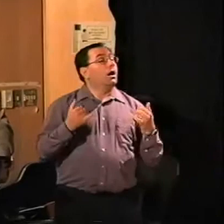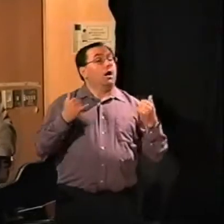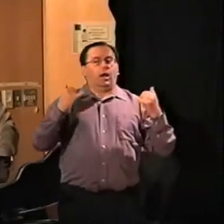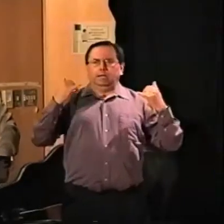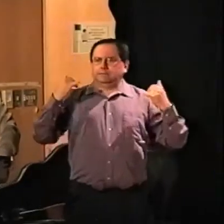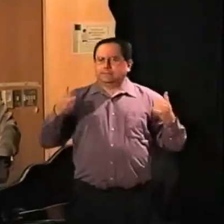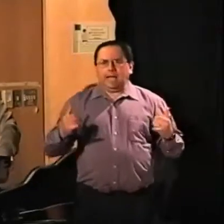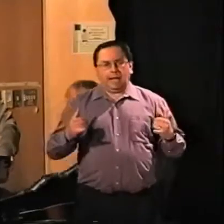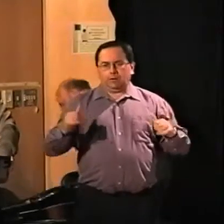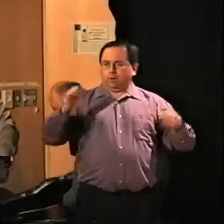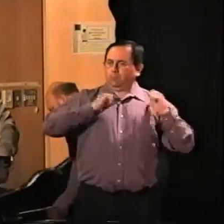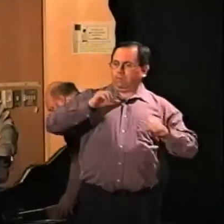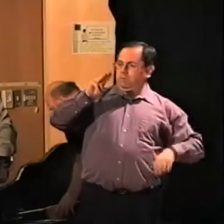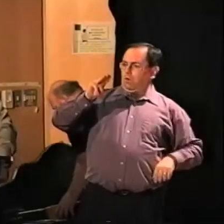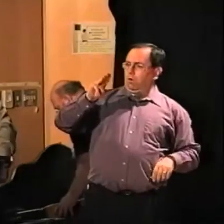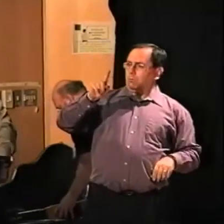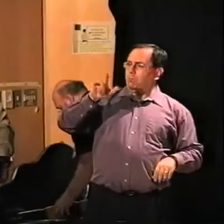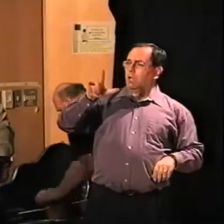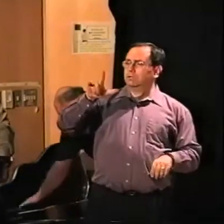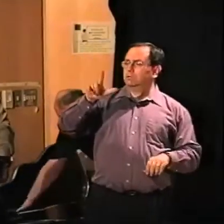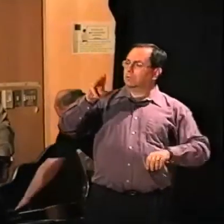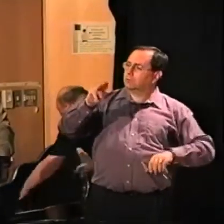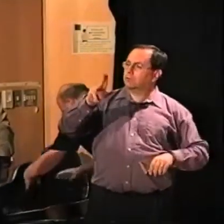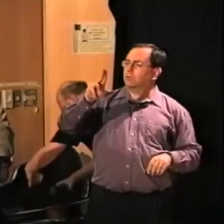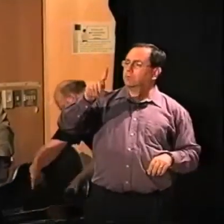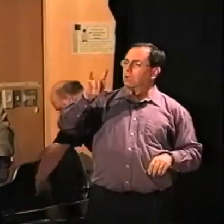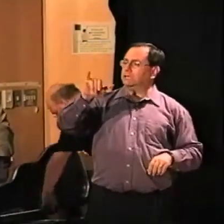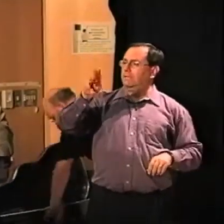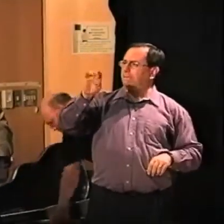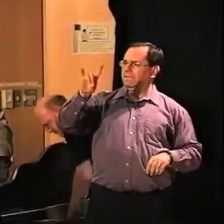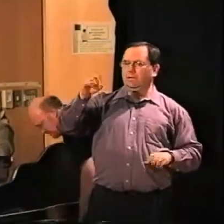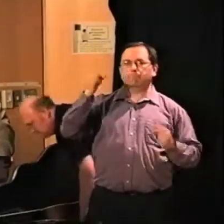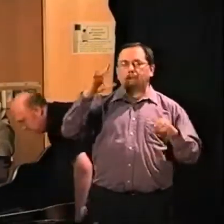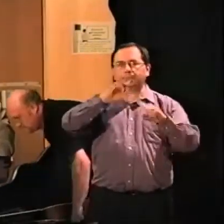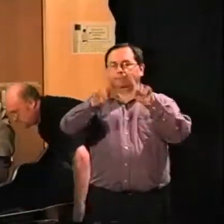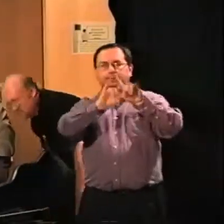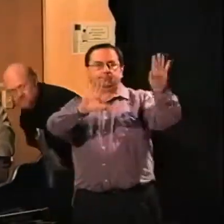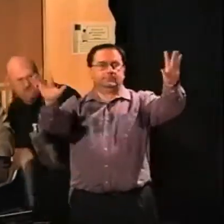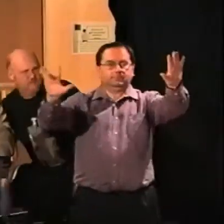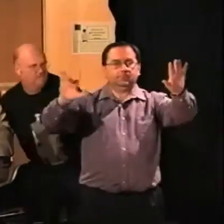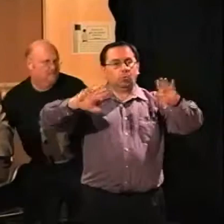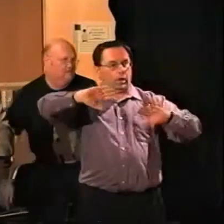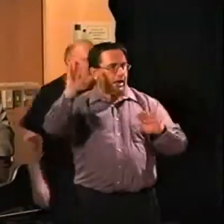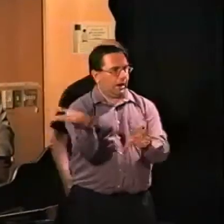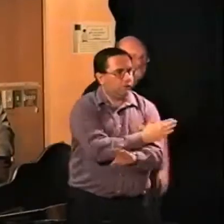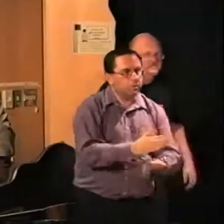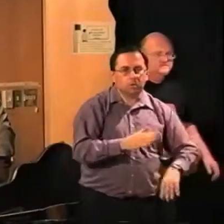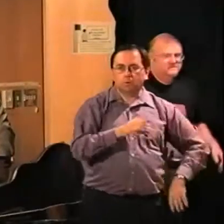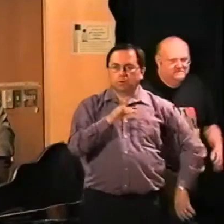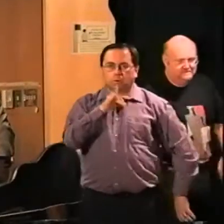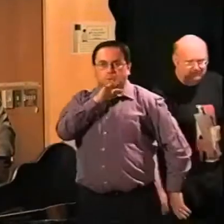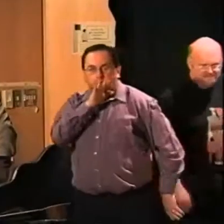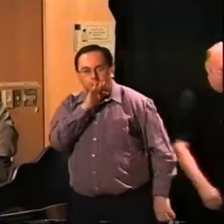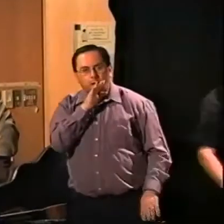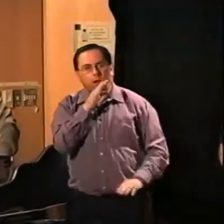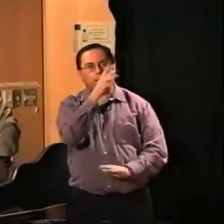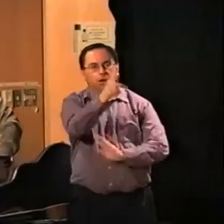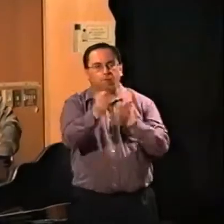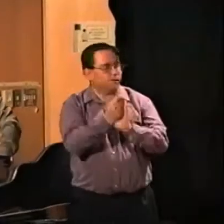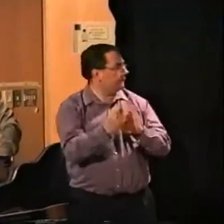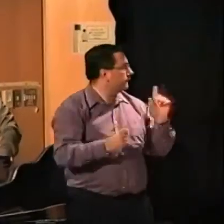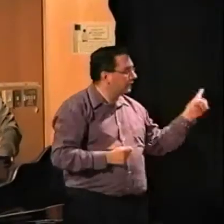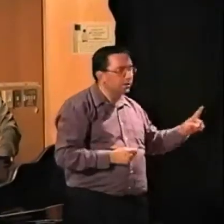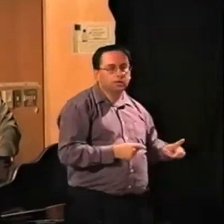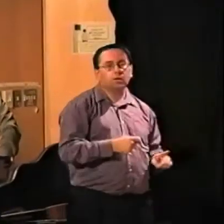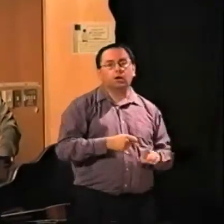multimedia extravaganza by Alex Balmer, our last act of the evening. It works with music, spoken word, and video images from a film of her